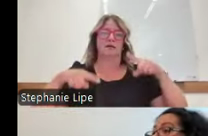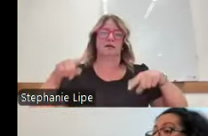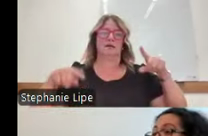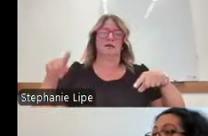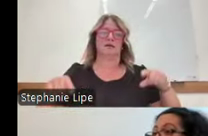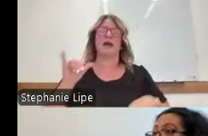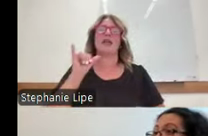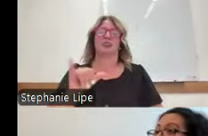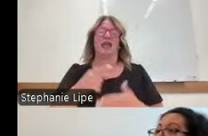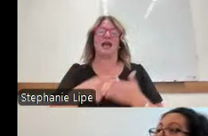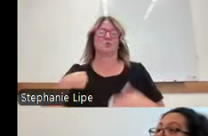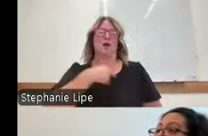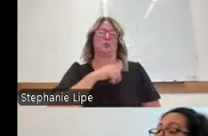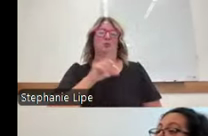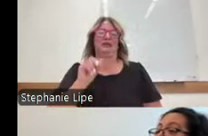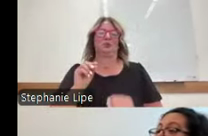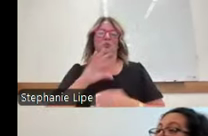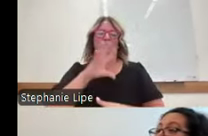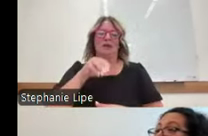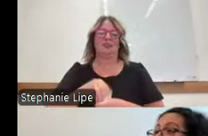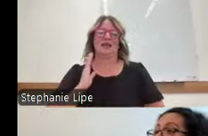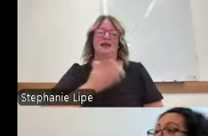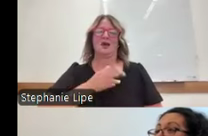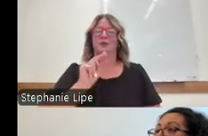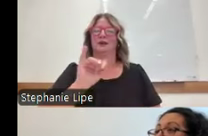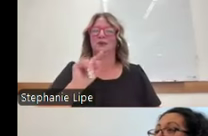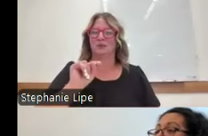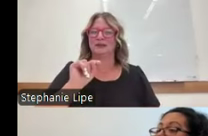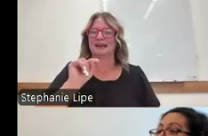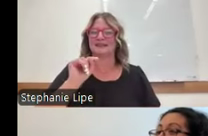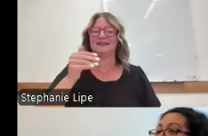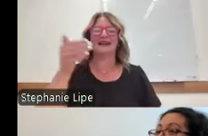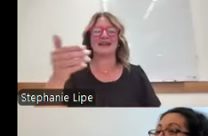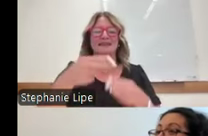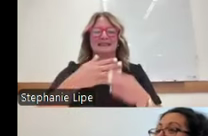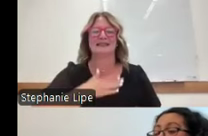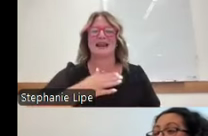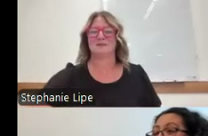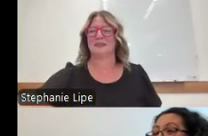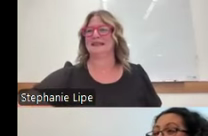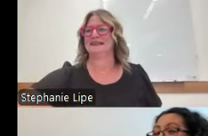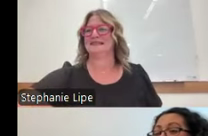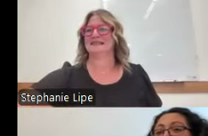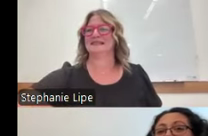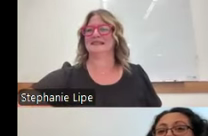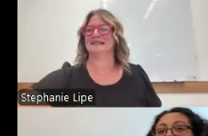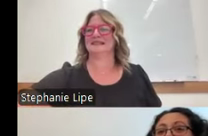internship or apprenticeship. That is something that we work with to include in our unit. Next slide,